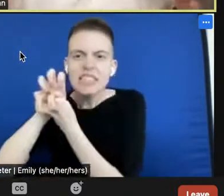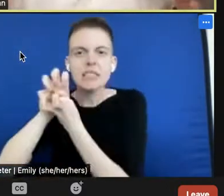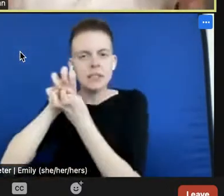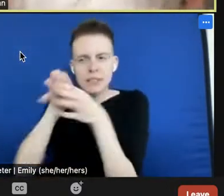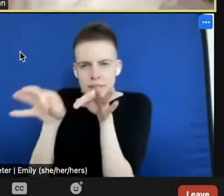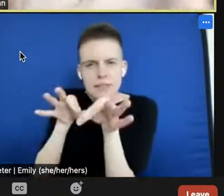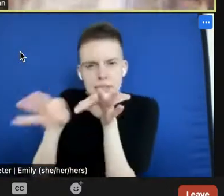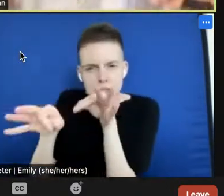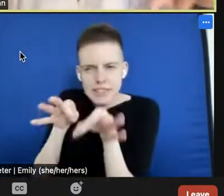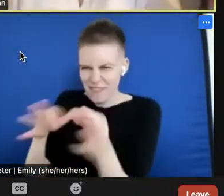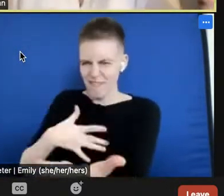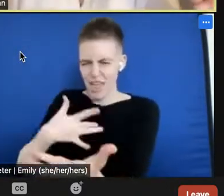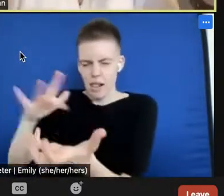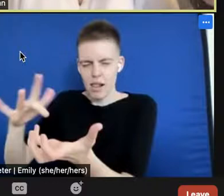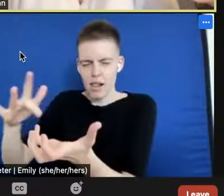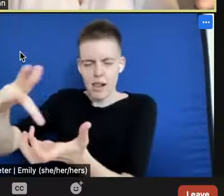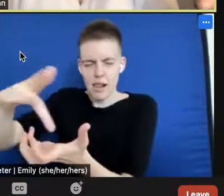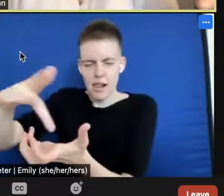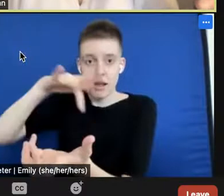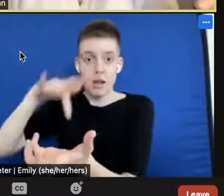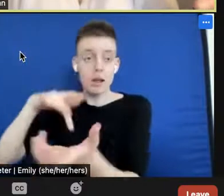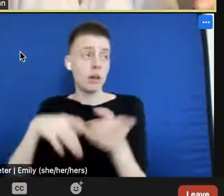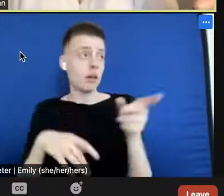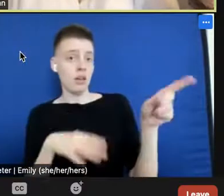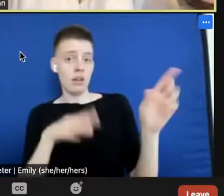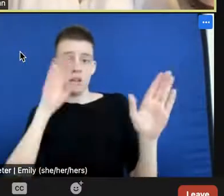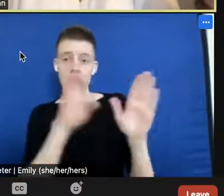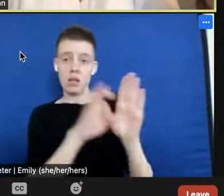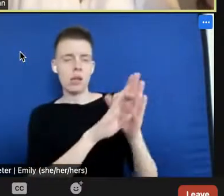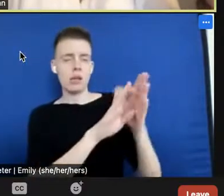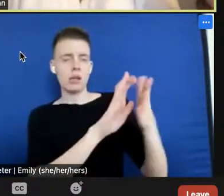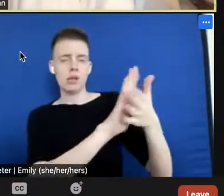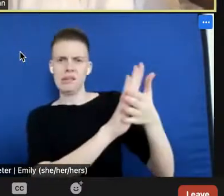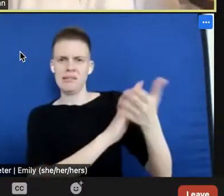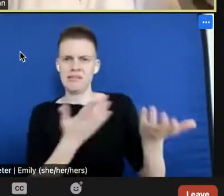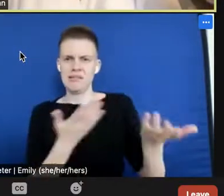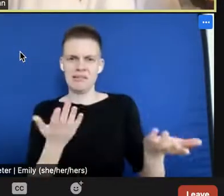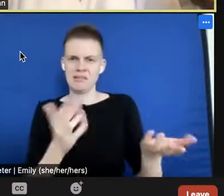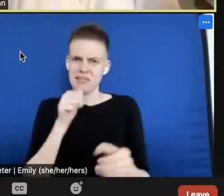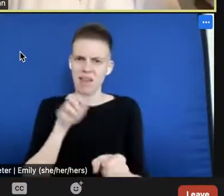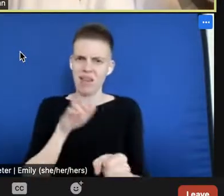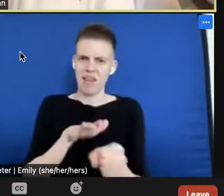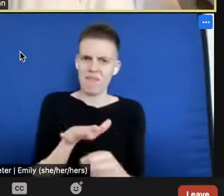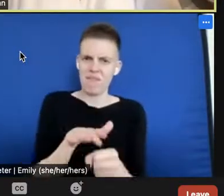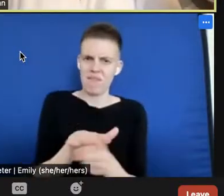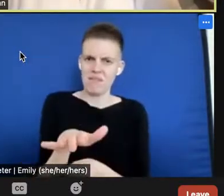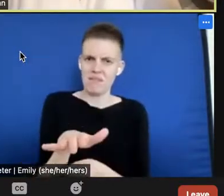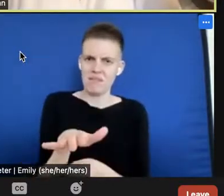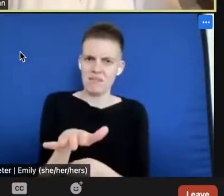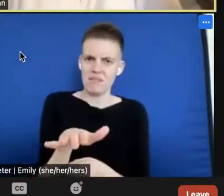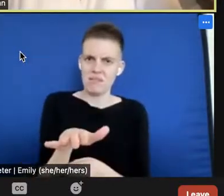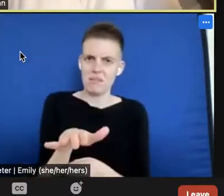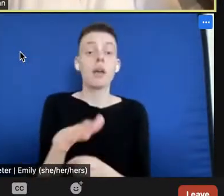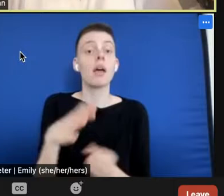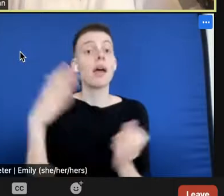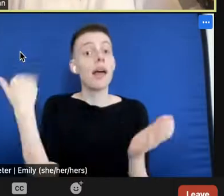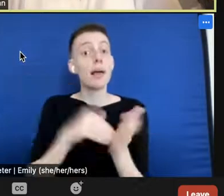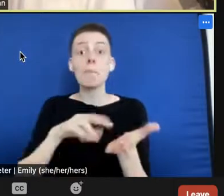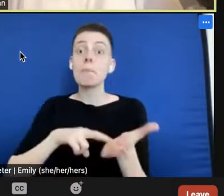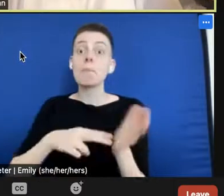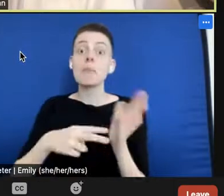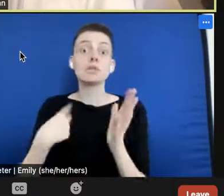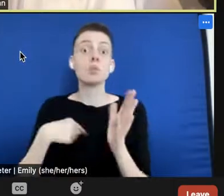this experience because this is not going to be enough. And therefore, we never really leave 3D